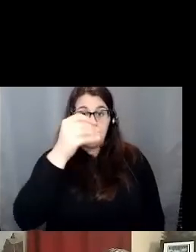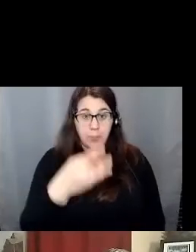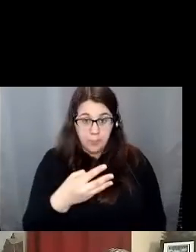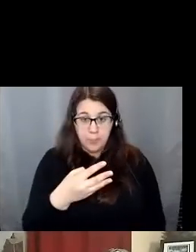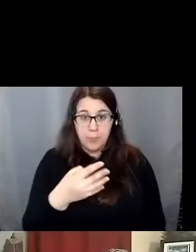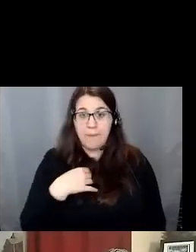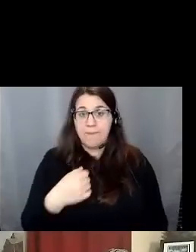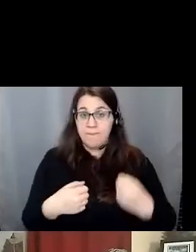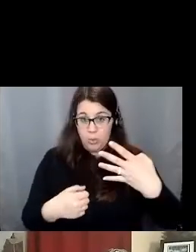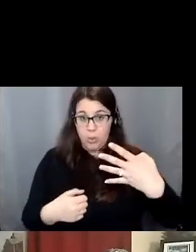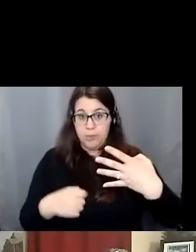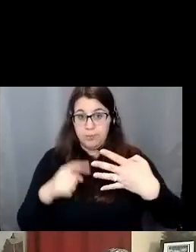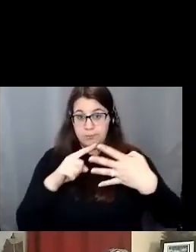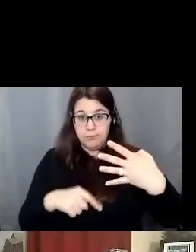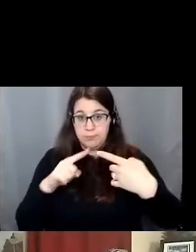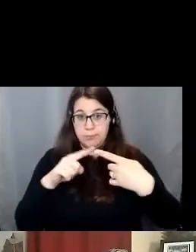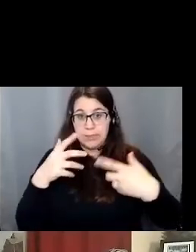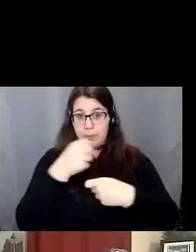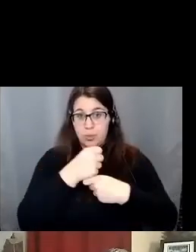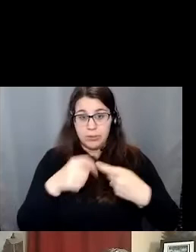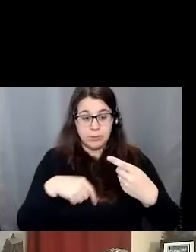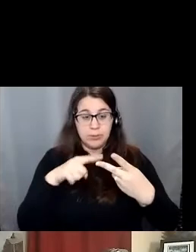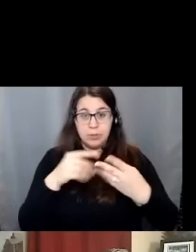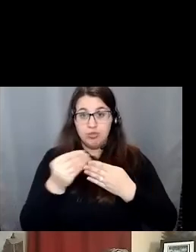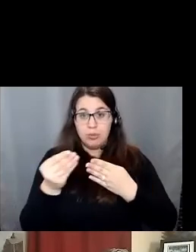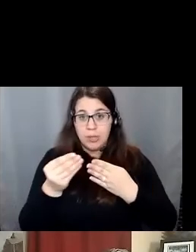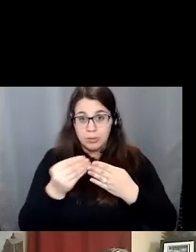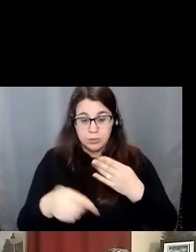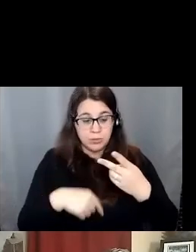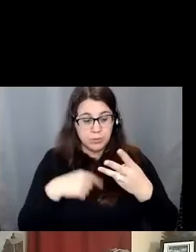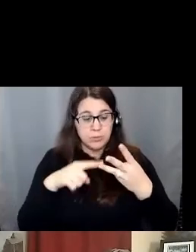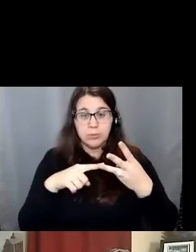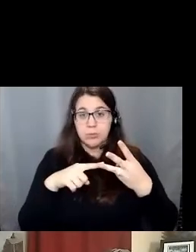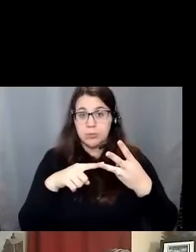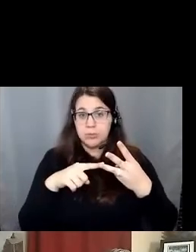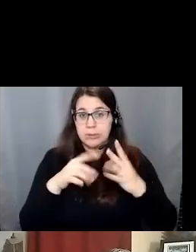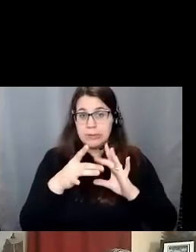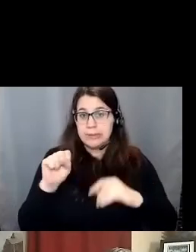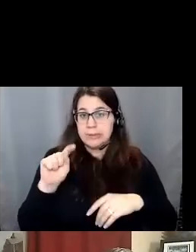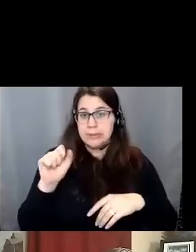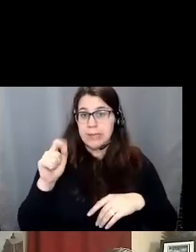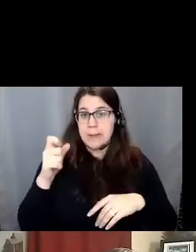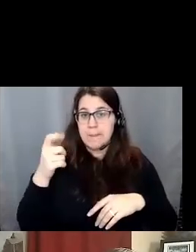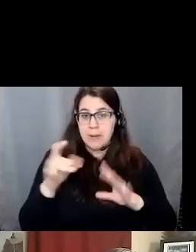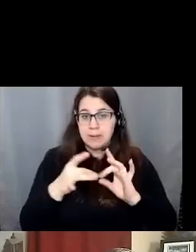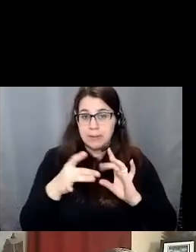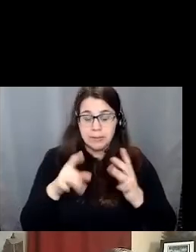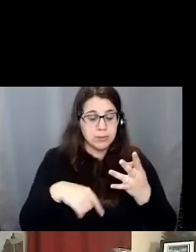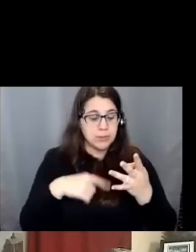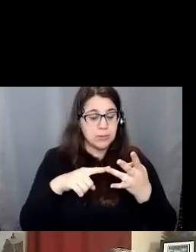options. We have summary, transactions, statements, and tax forms. Now on this